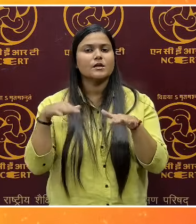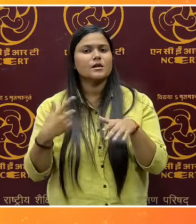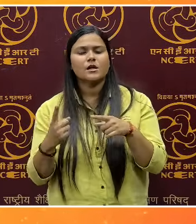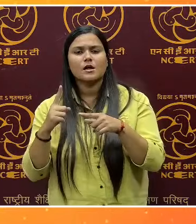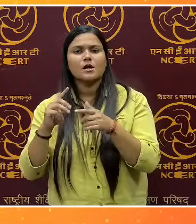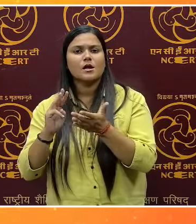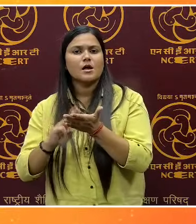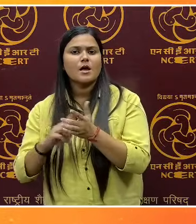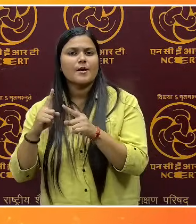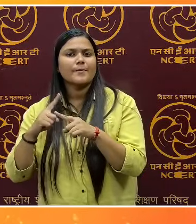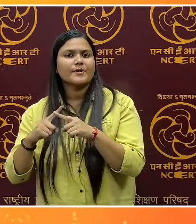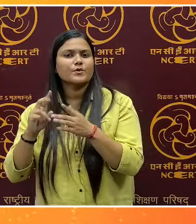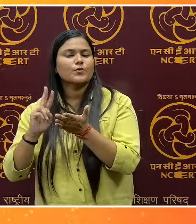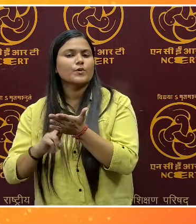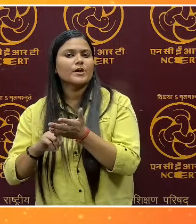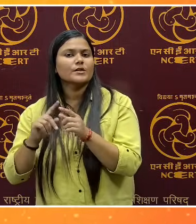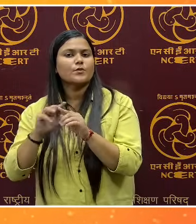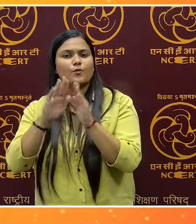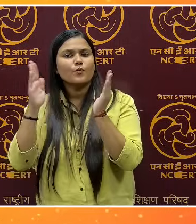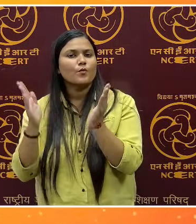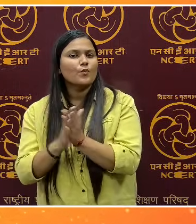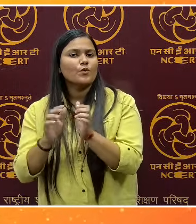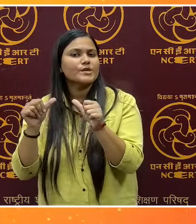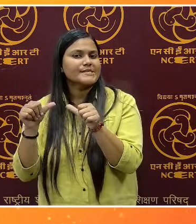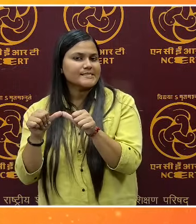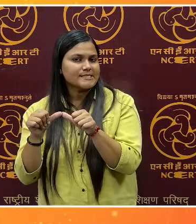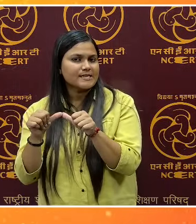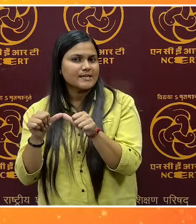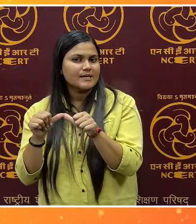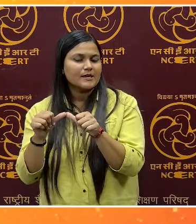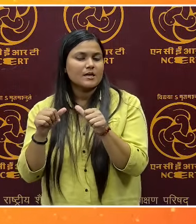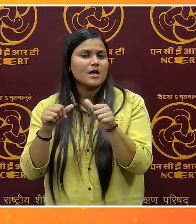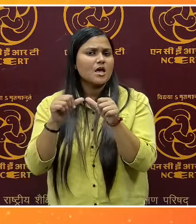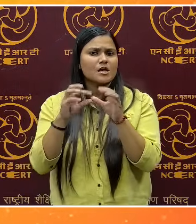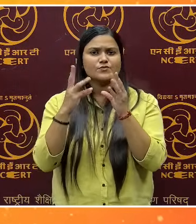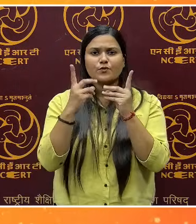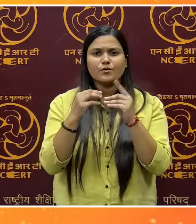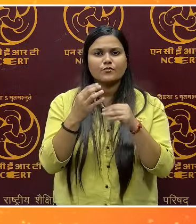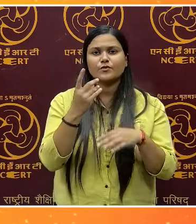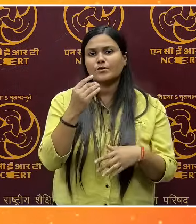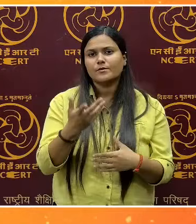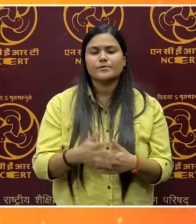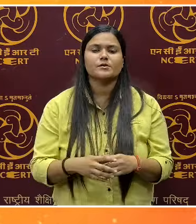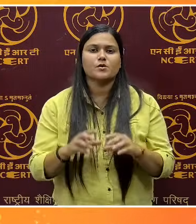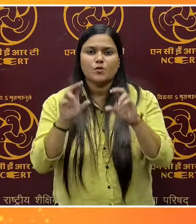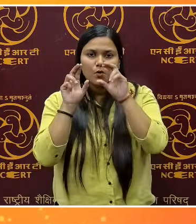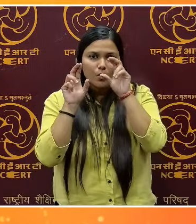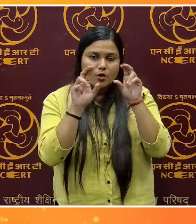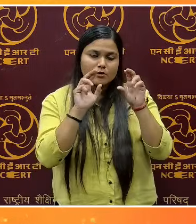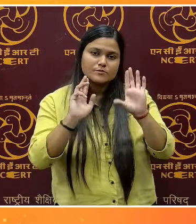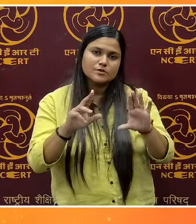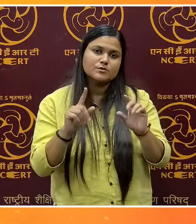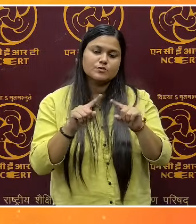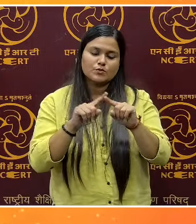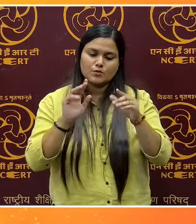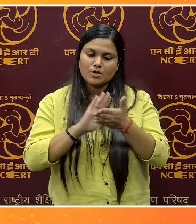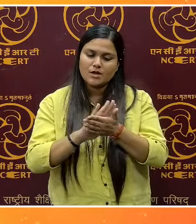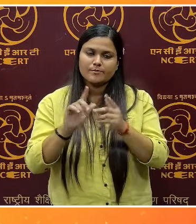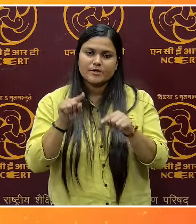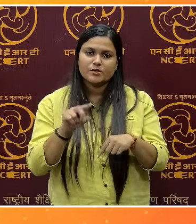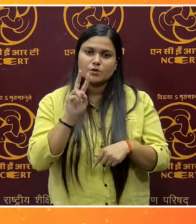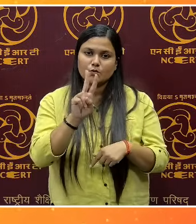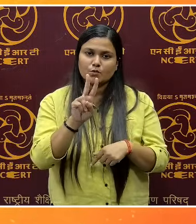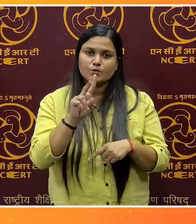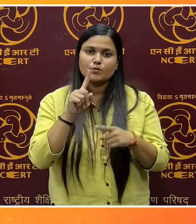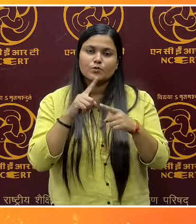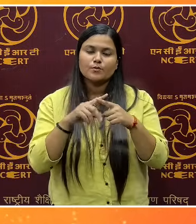to m into n whole raised to a, where a is a counting number. Use this observation to compute the value of 2 to the